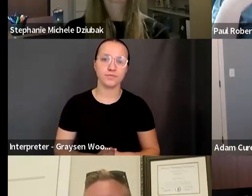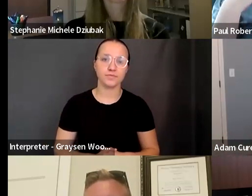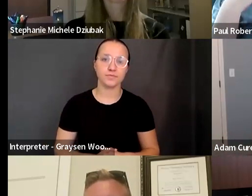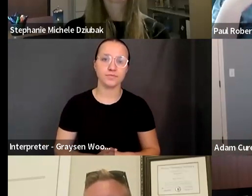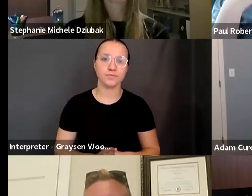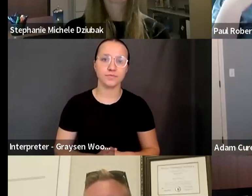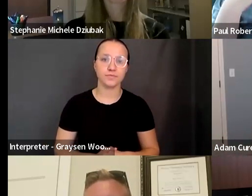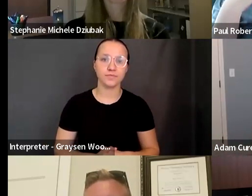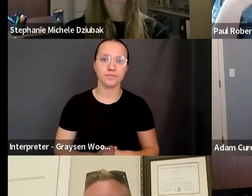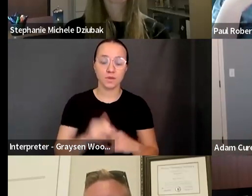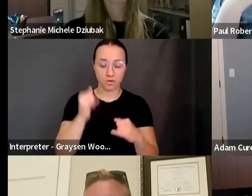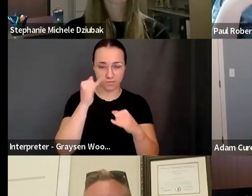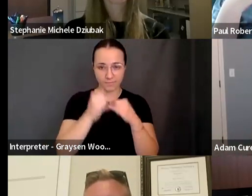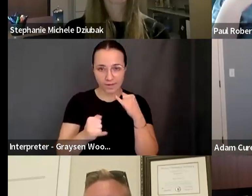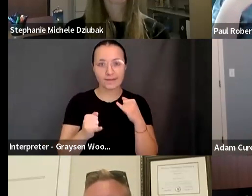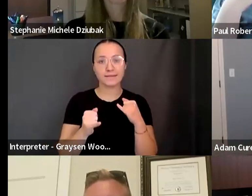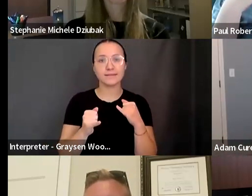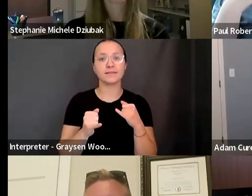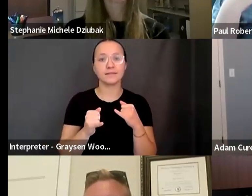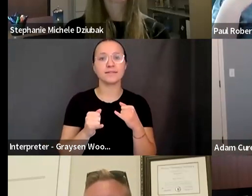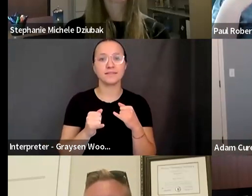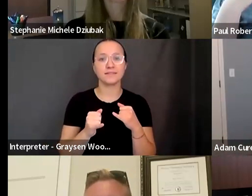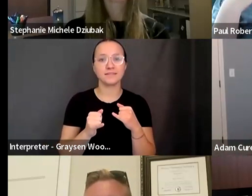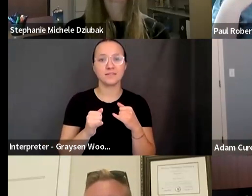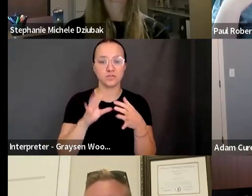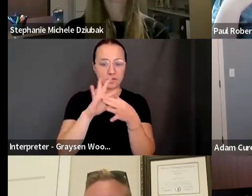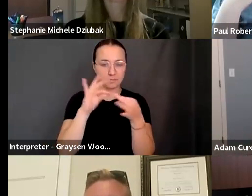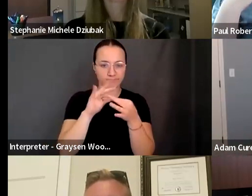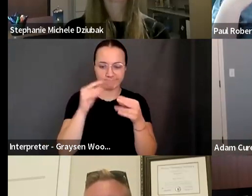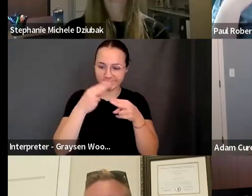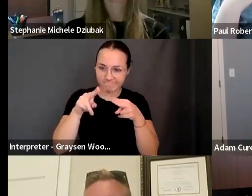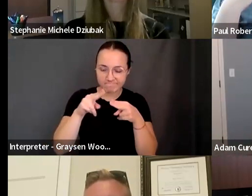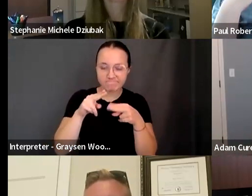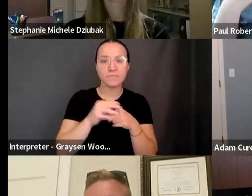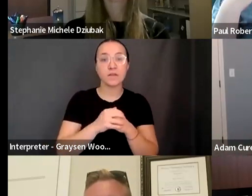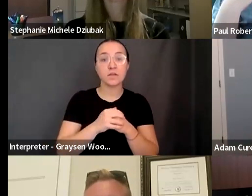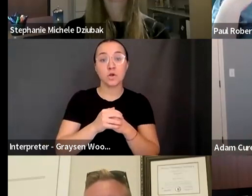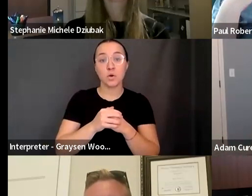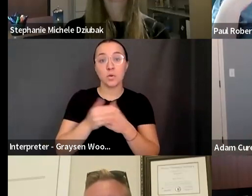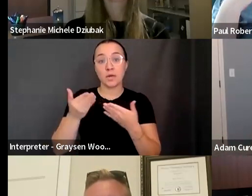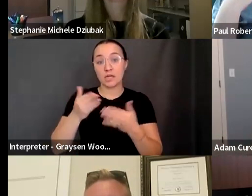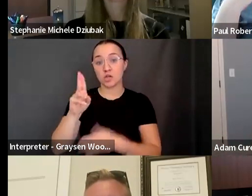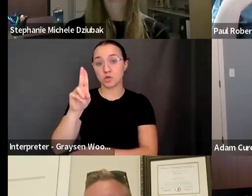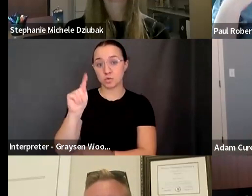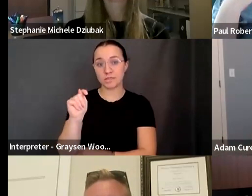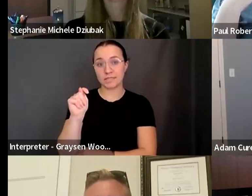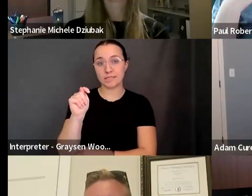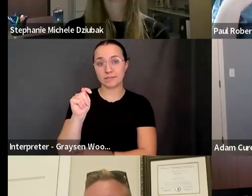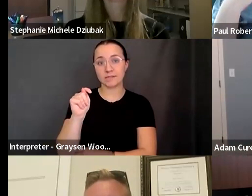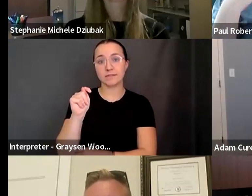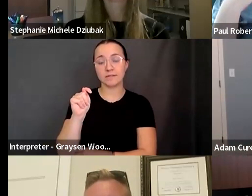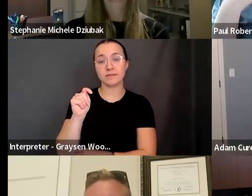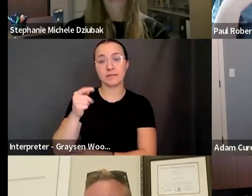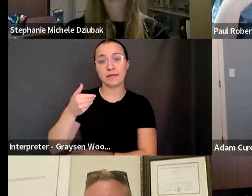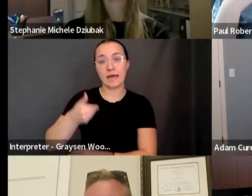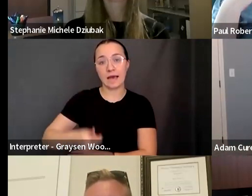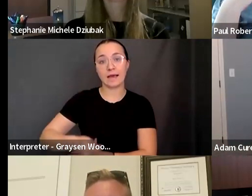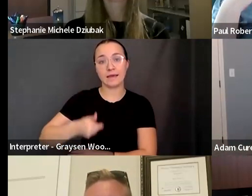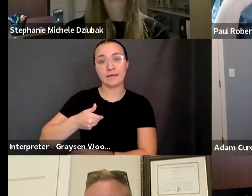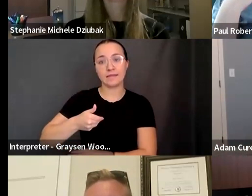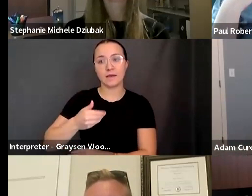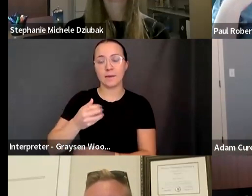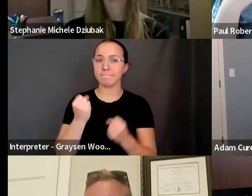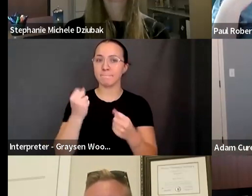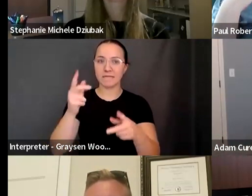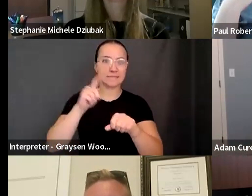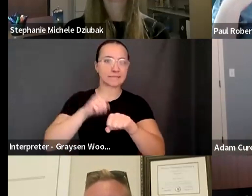So finally, I'll just, you know, briefly say, so at UT, I several times taught